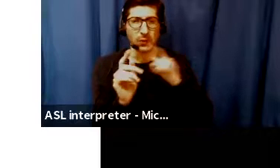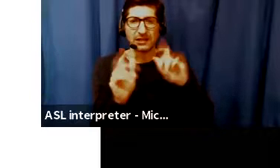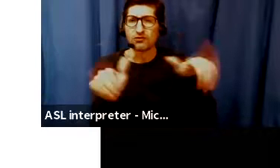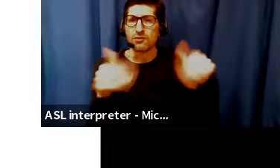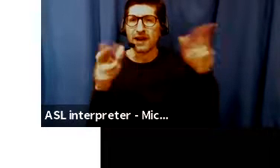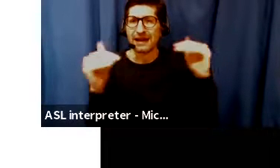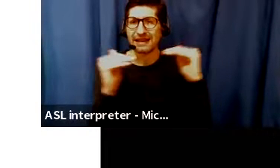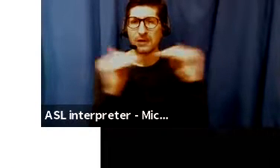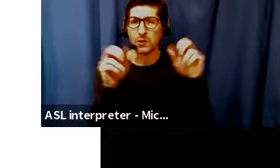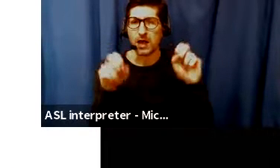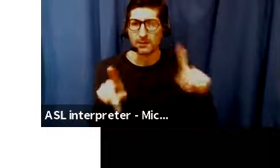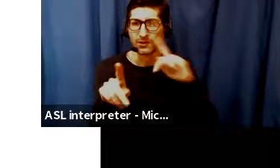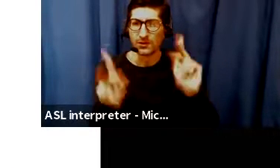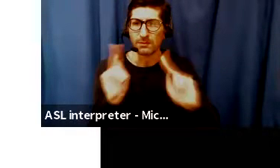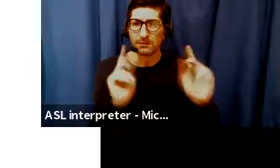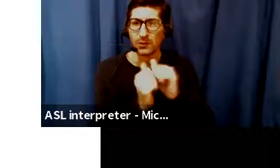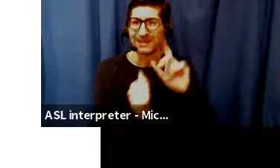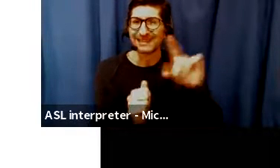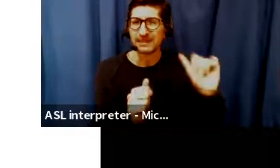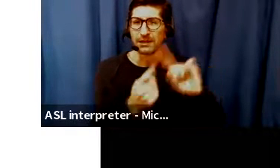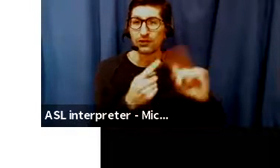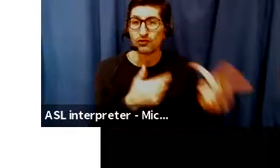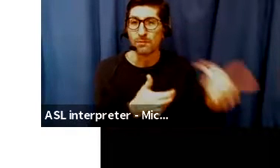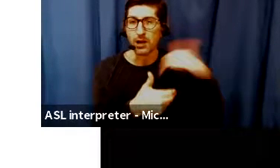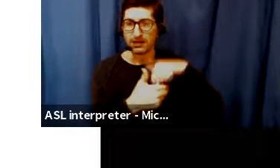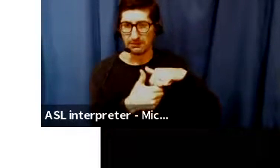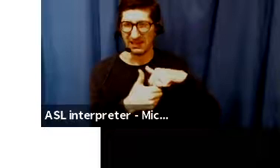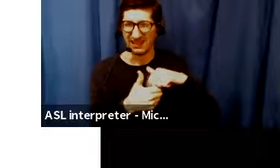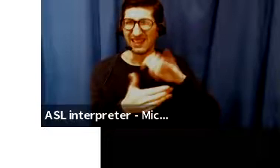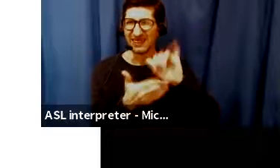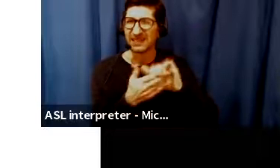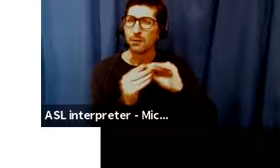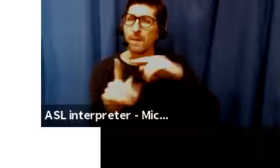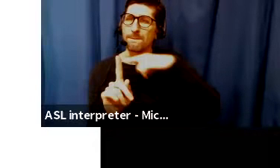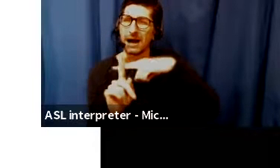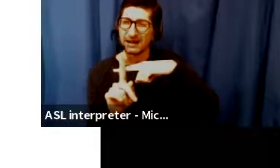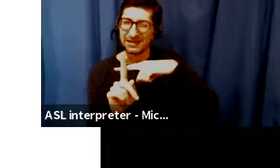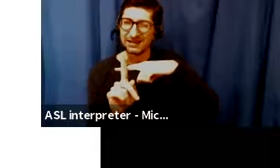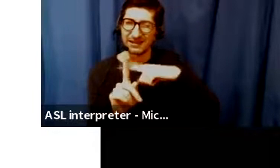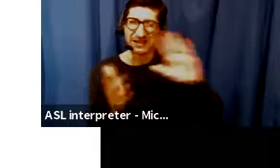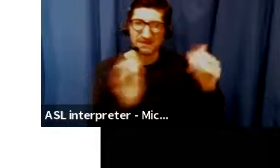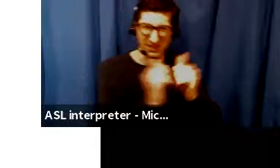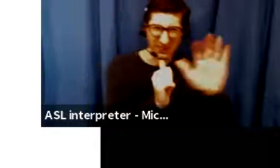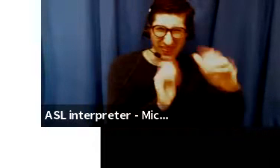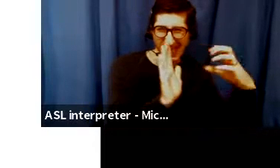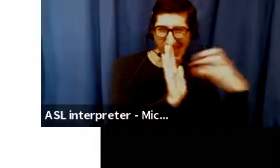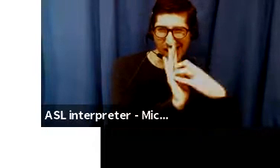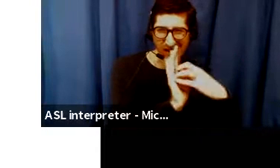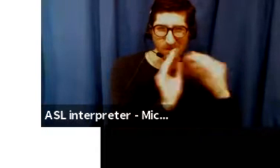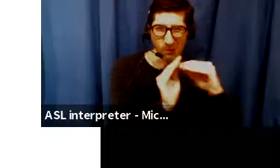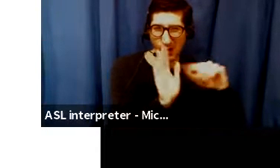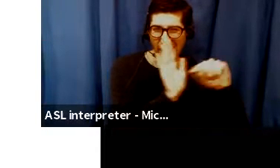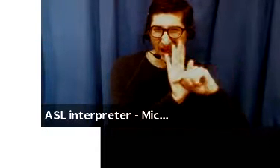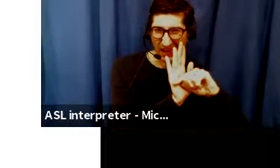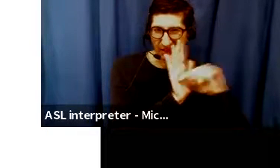to participate. So it's sort of a little bit more positive way of thinking about it. But there is something in the